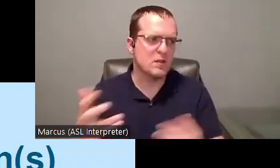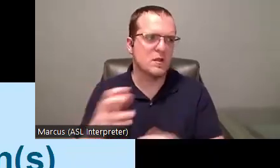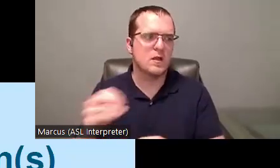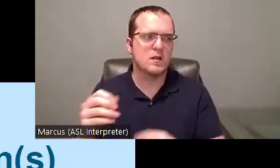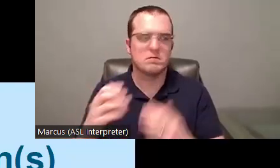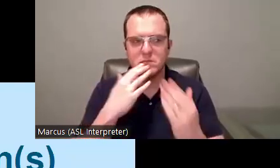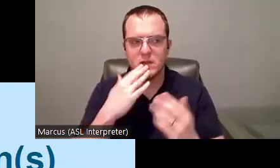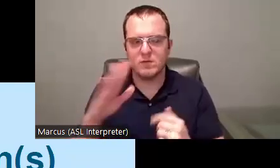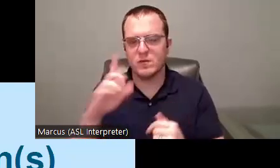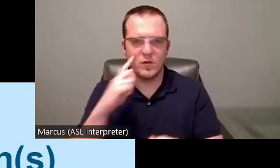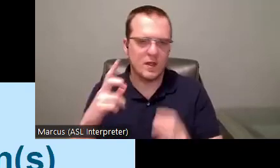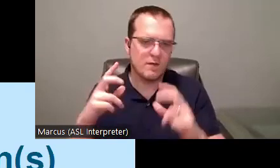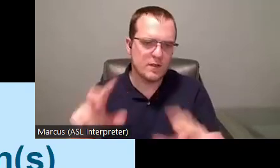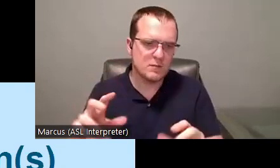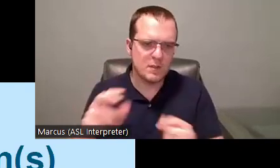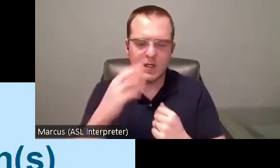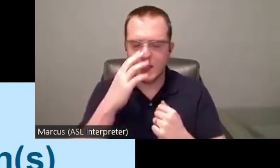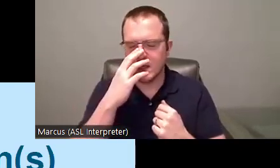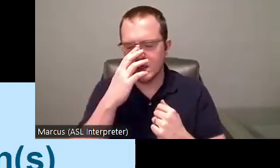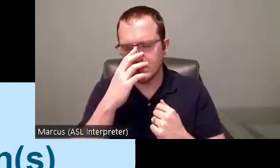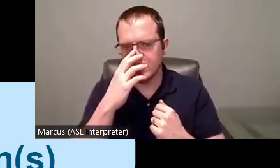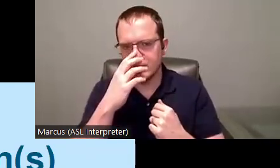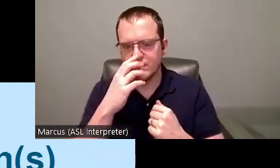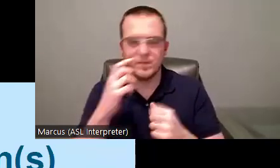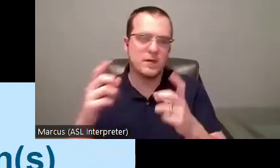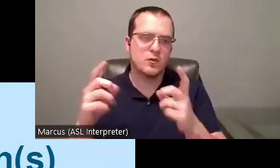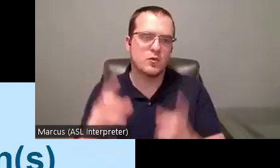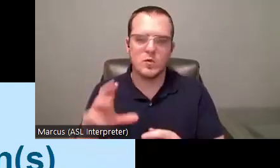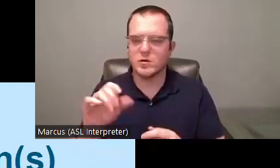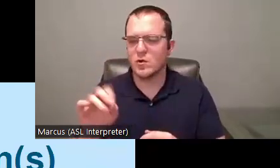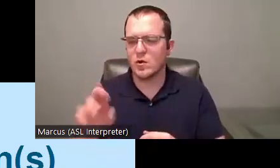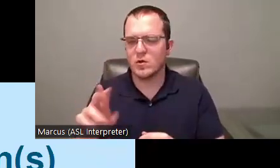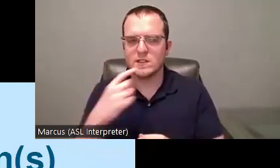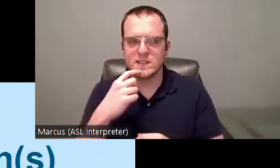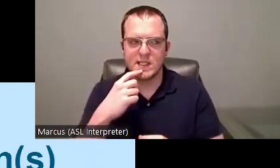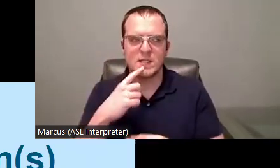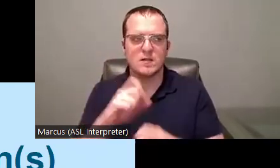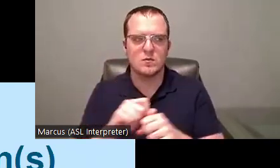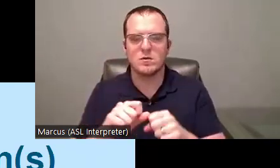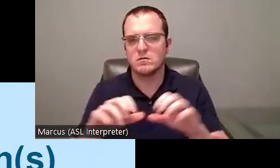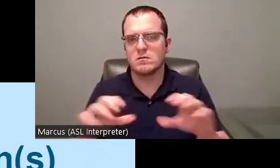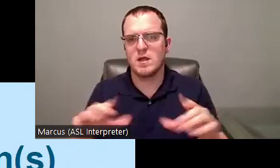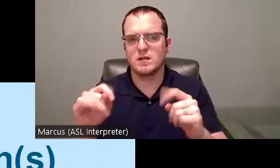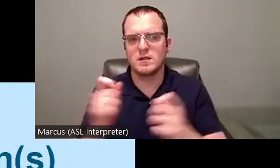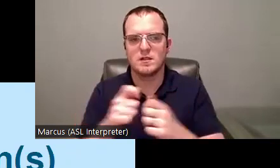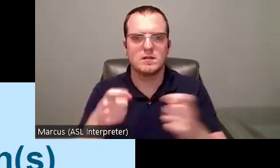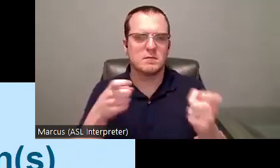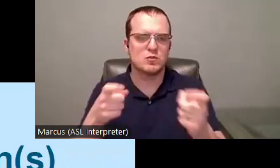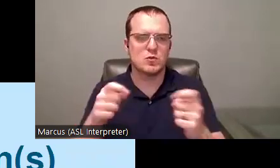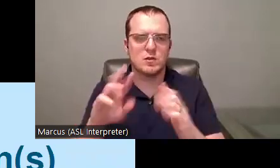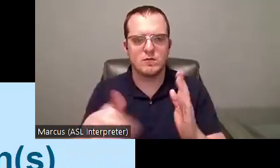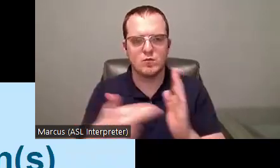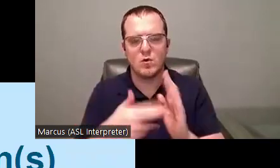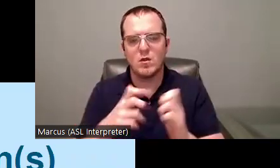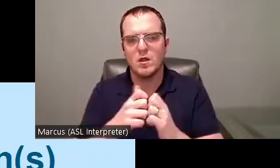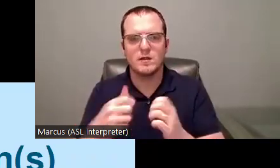for the investment. And as Director Carter said, will act, in an administrative role and be able to